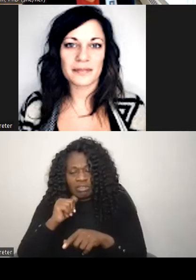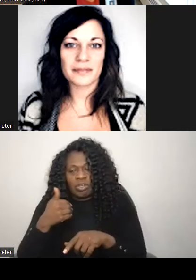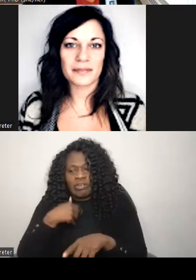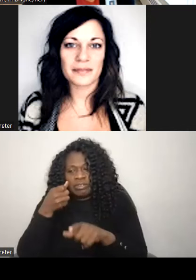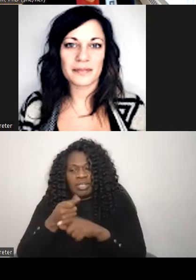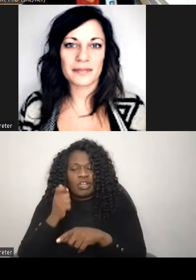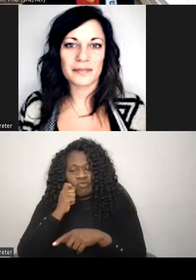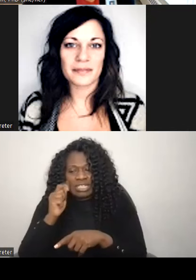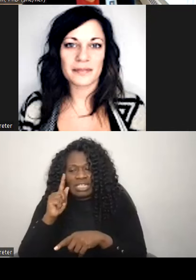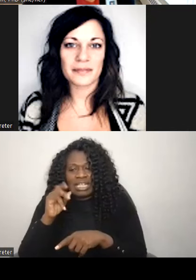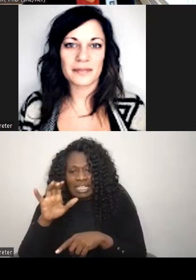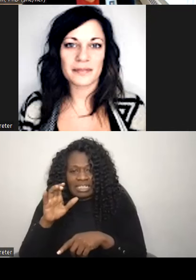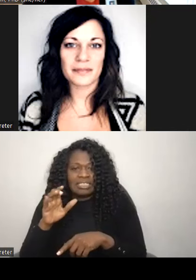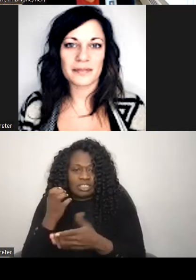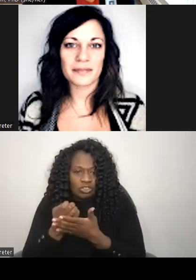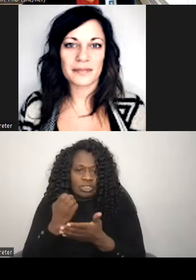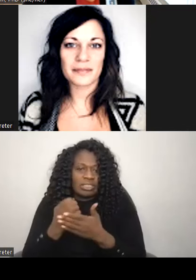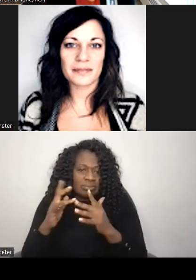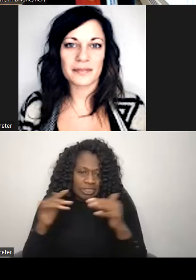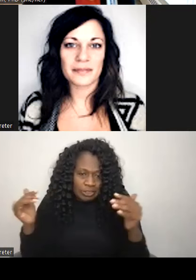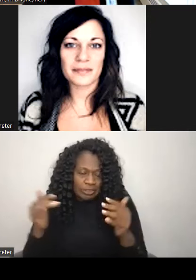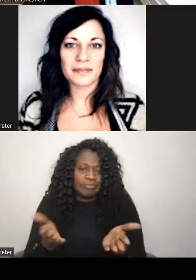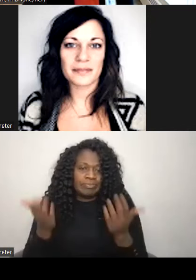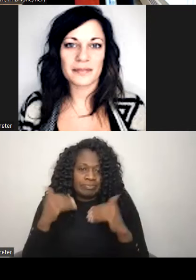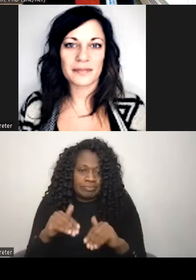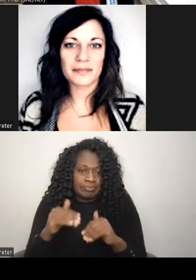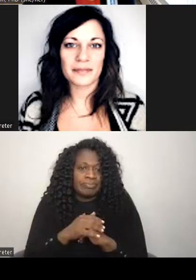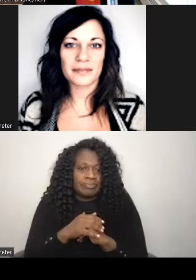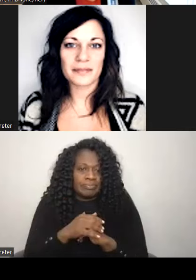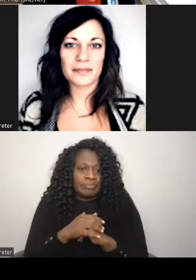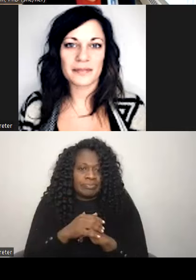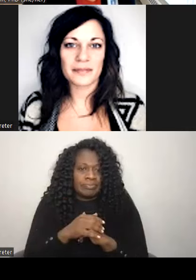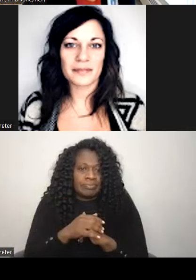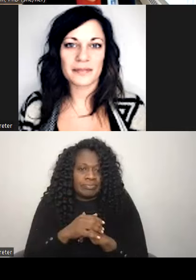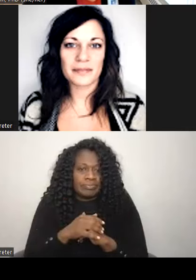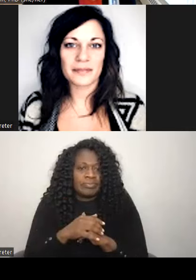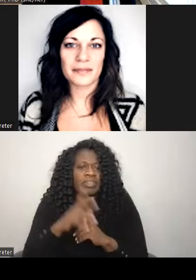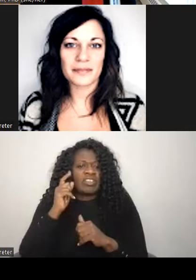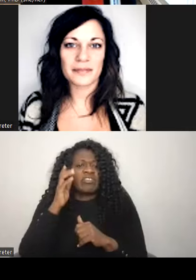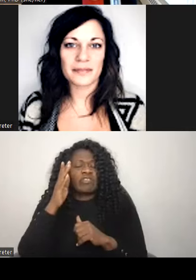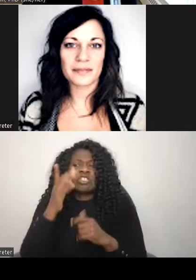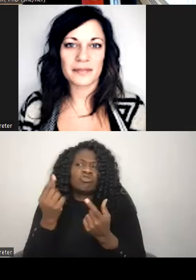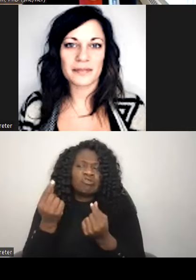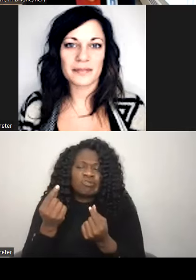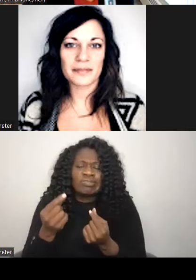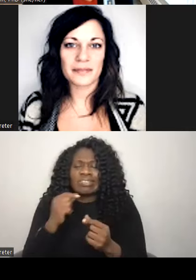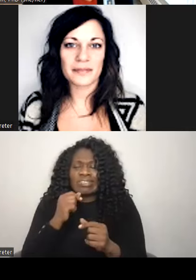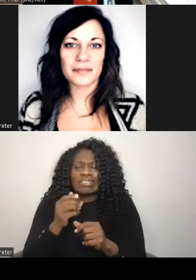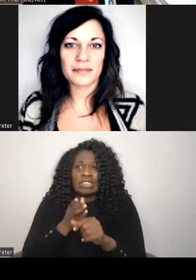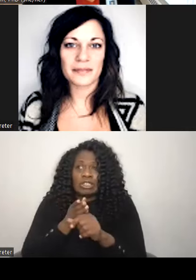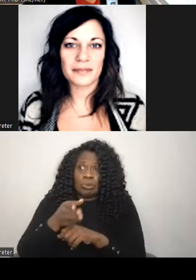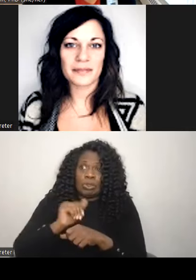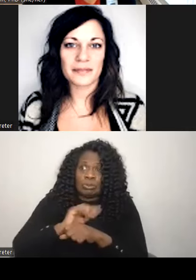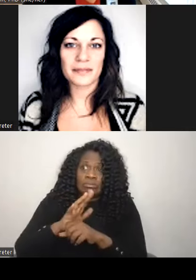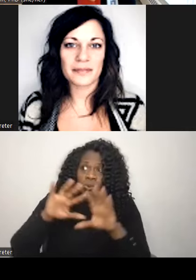by racial and ethnic and economic disparities. And so when we think about kind of future directions in this post-pandemic world,